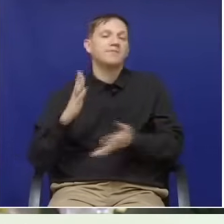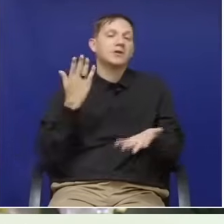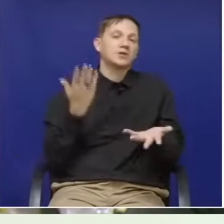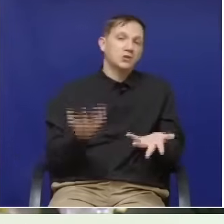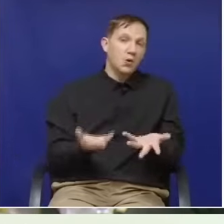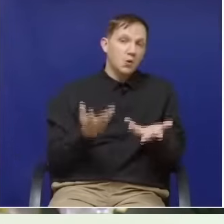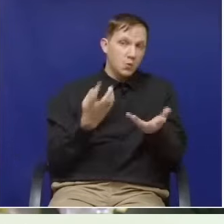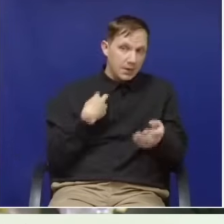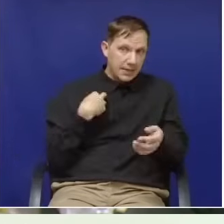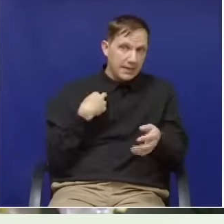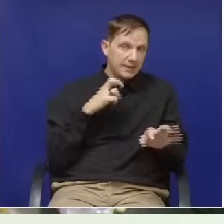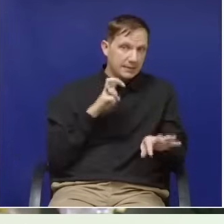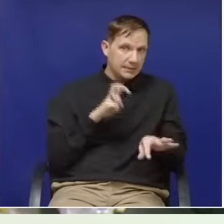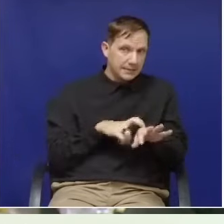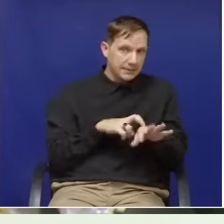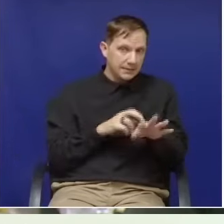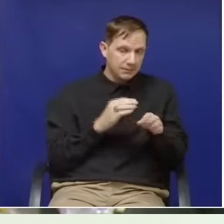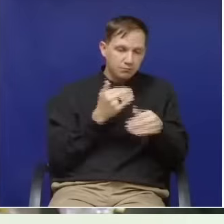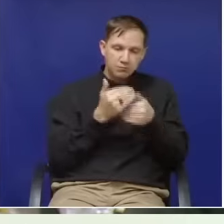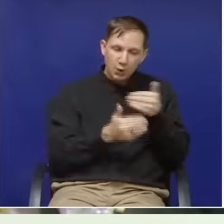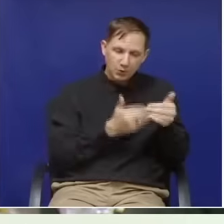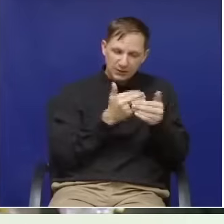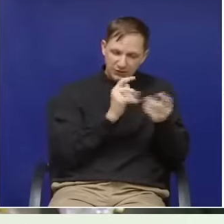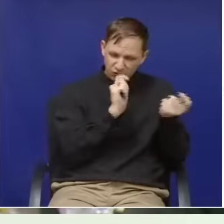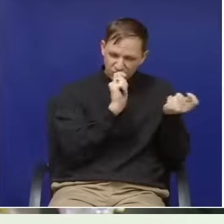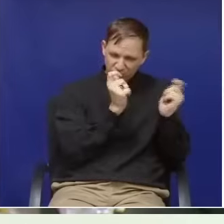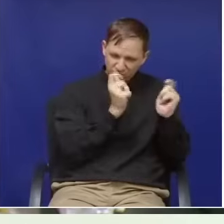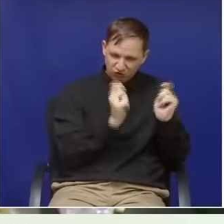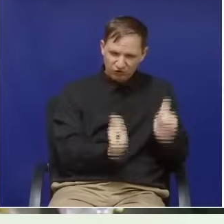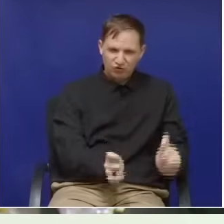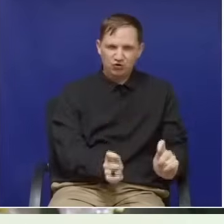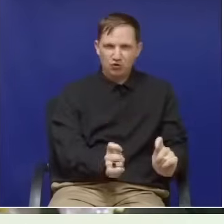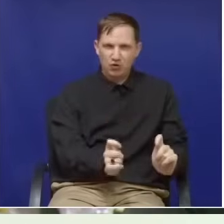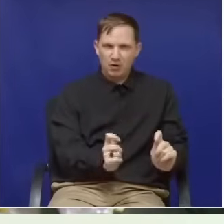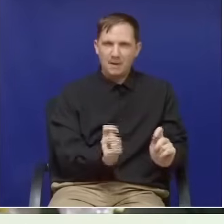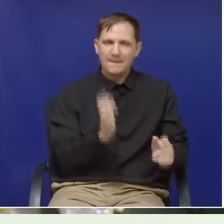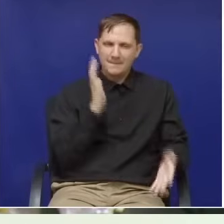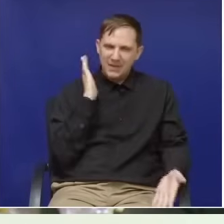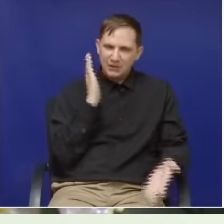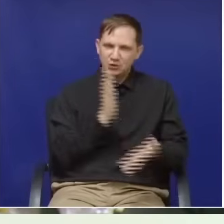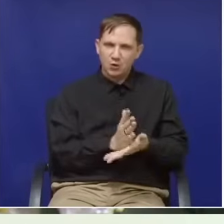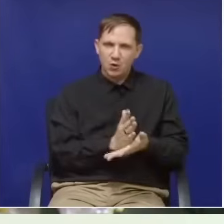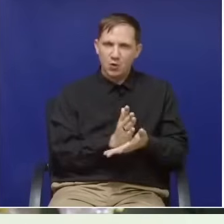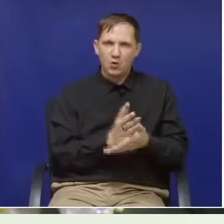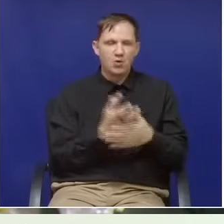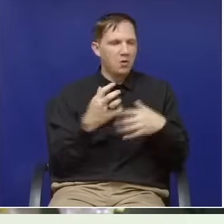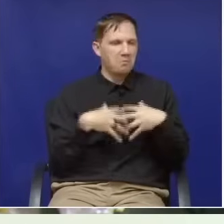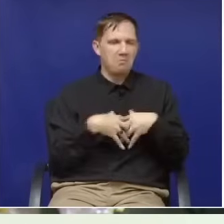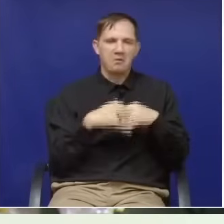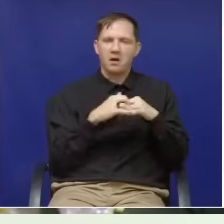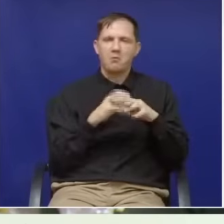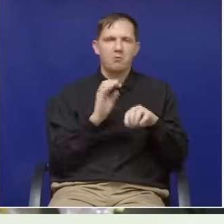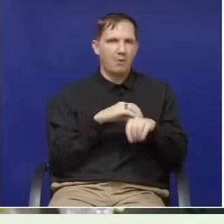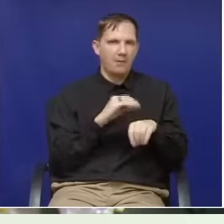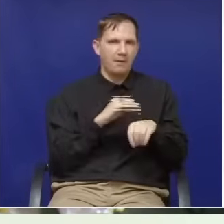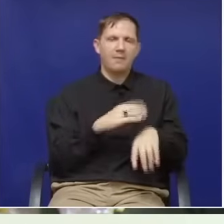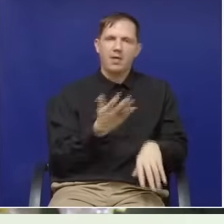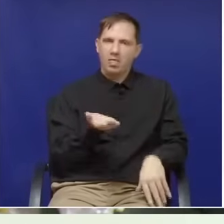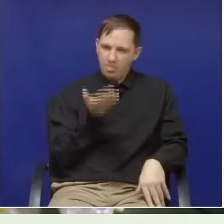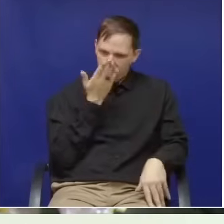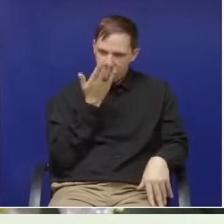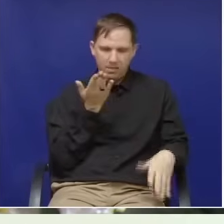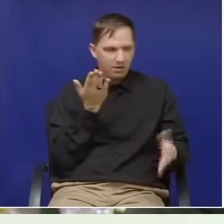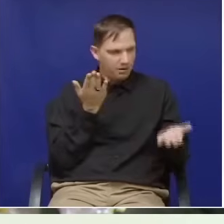procurement is reformed and handled in such a manner that it does not create the problems that we find ourselves